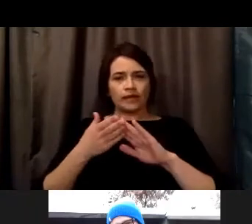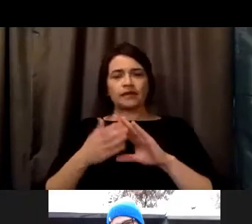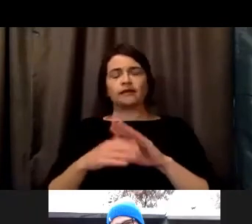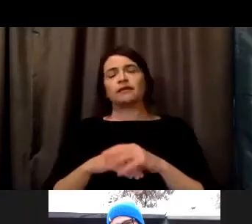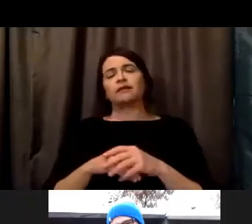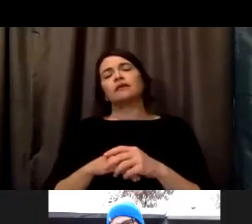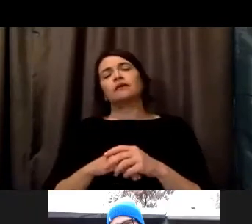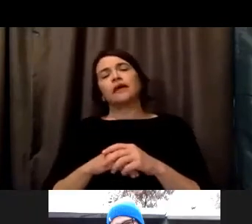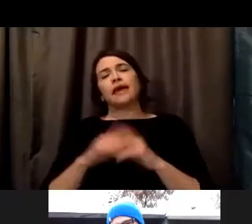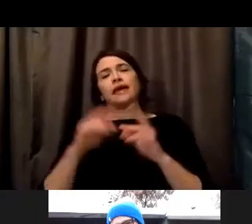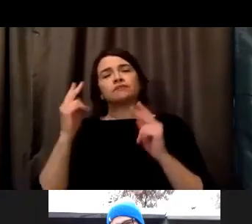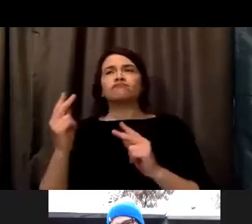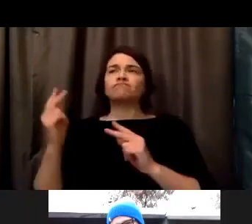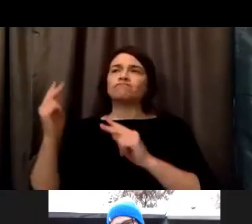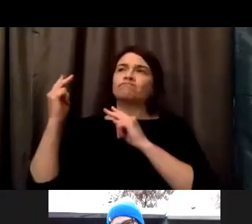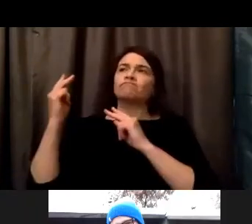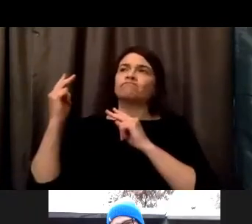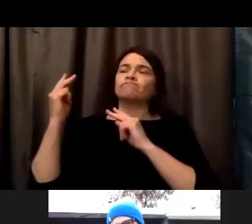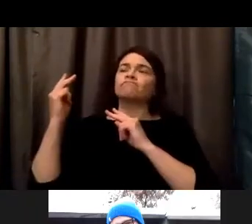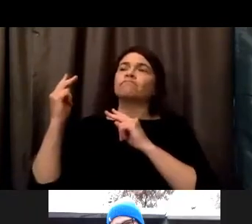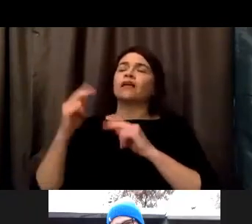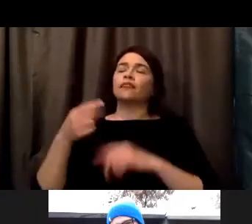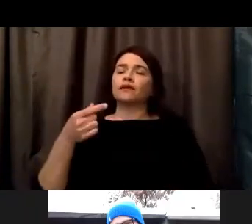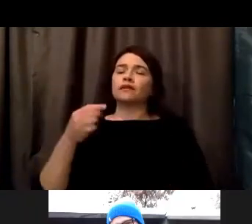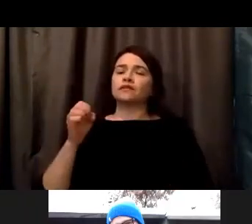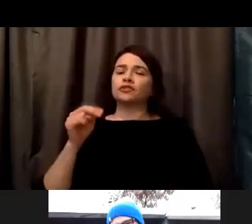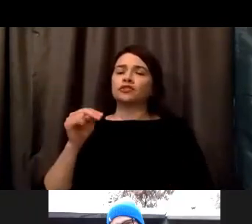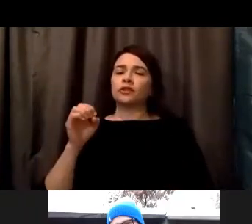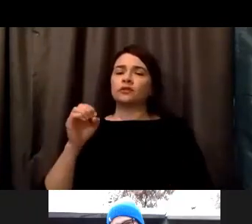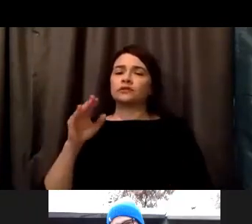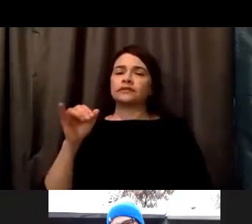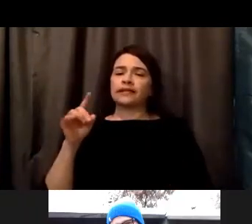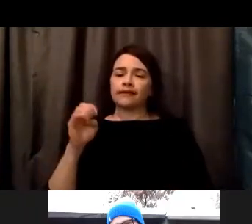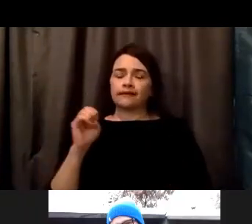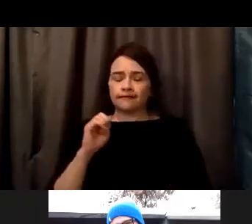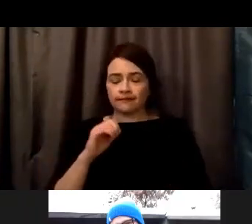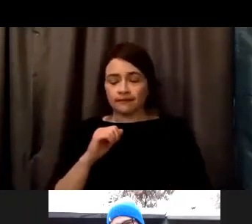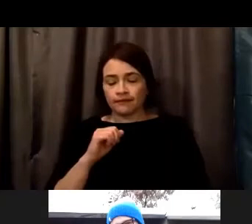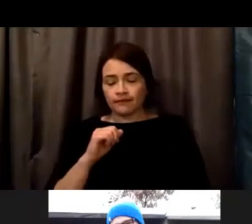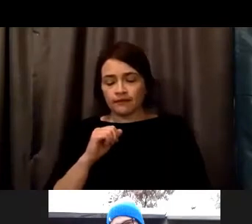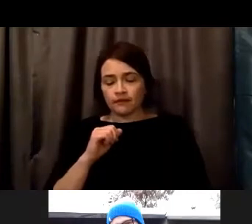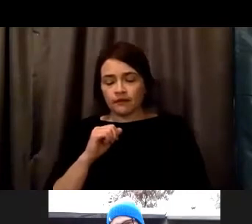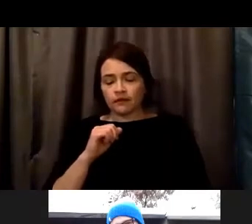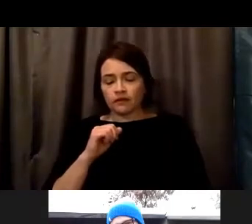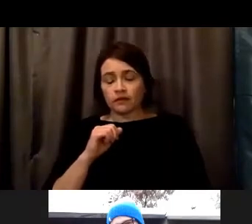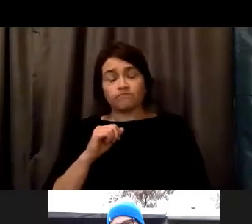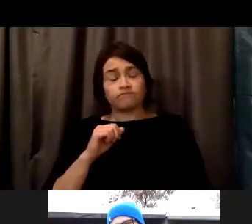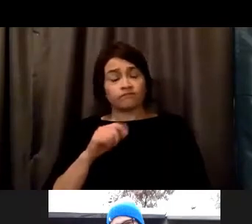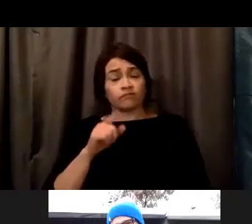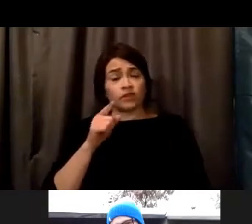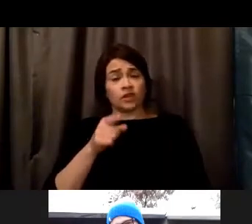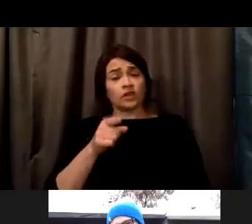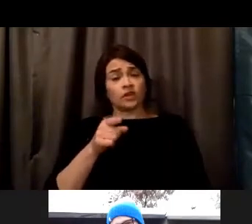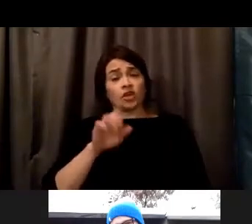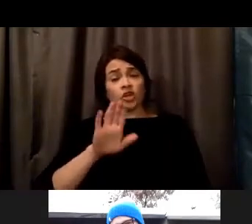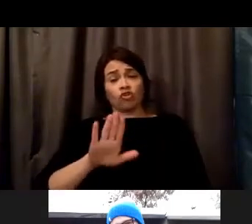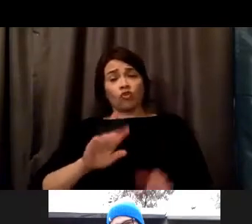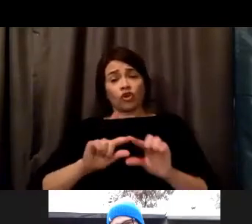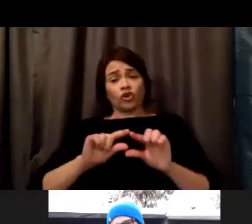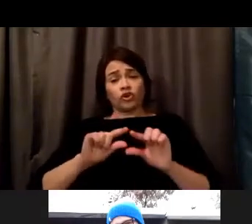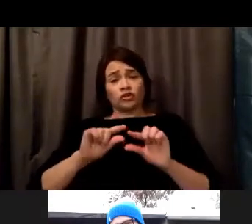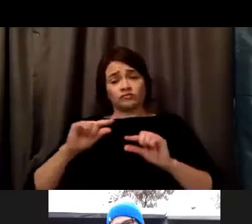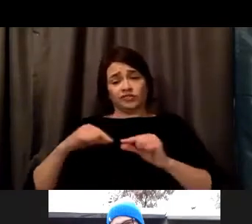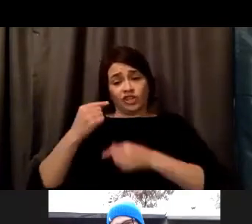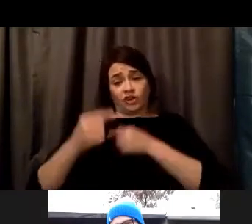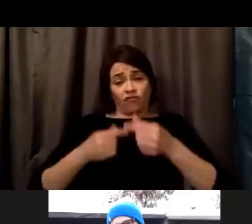wonder if I could ask about your experiences. And you mentioned kind of this, you know, being of a generation where you're a bridge between the young and the old. And I